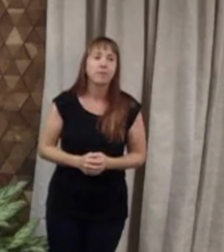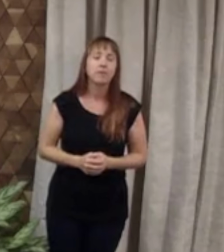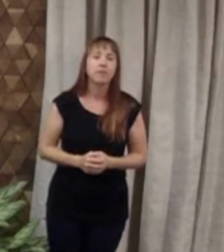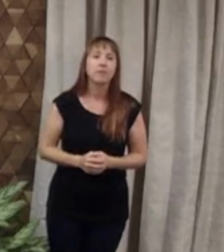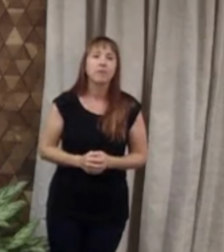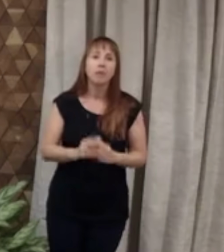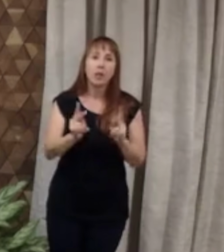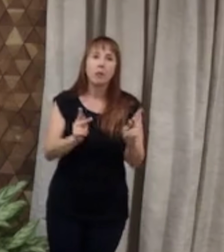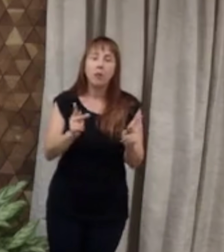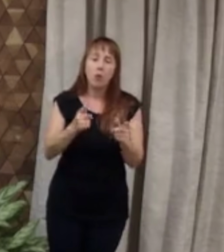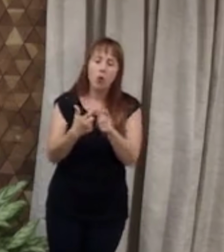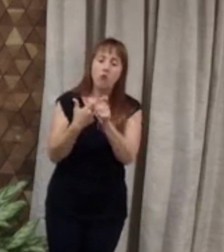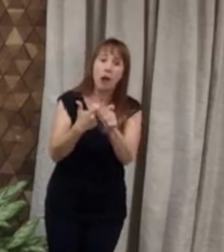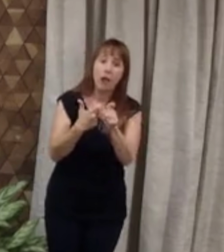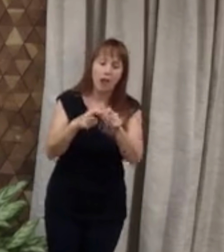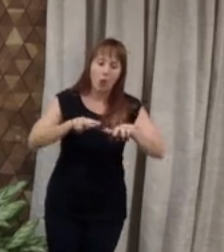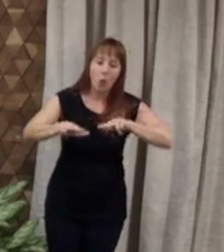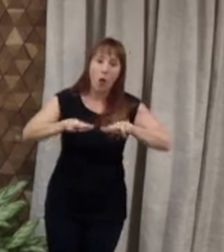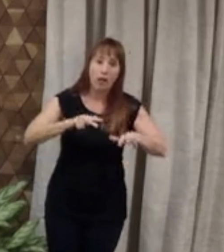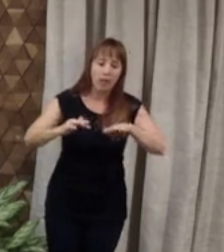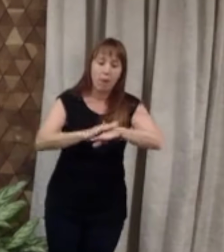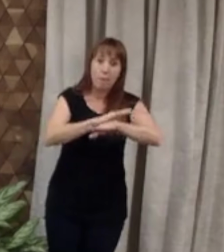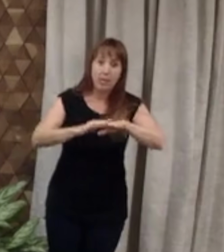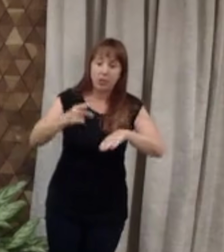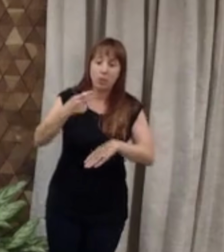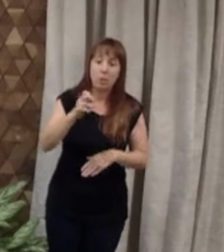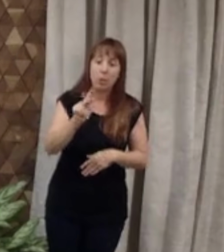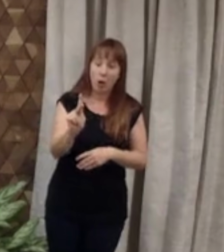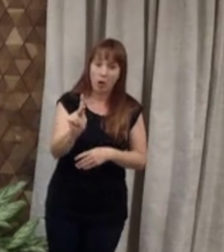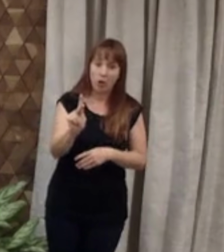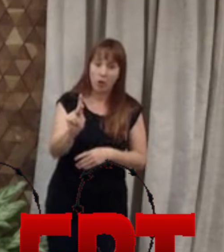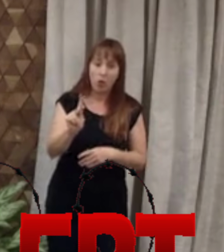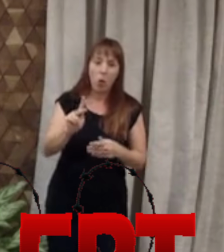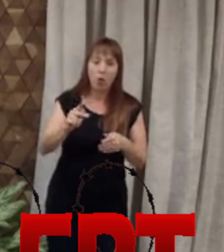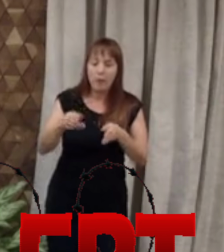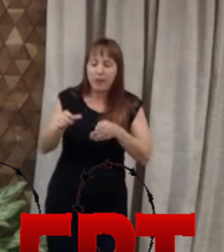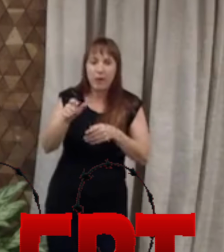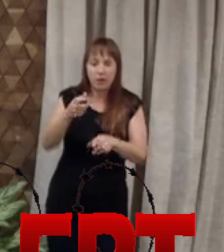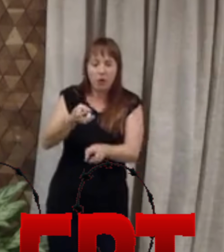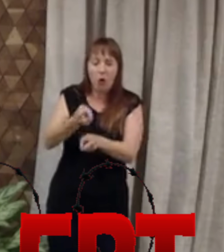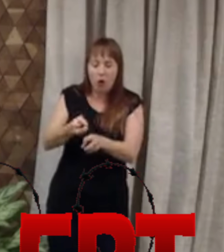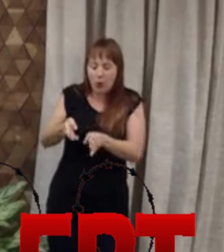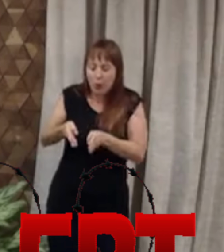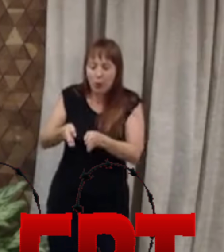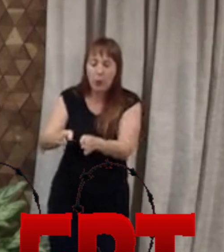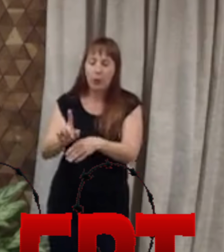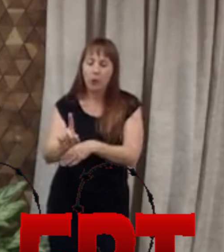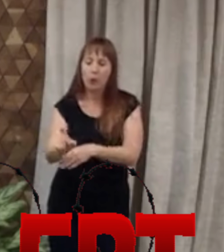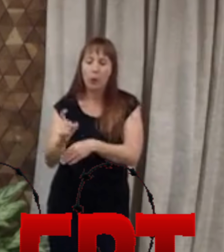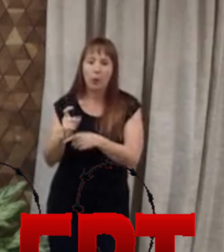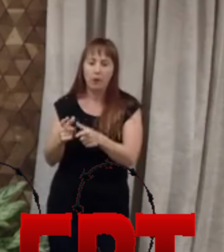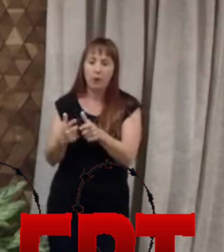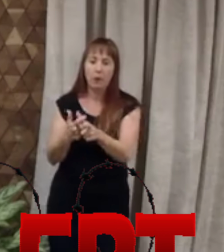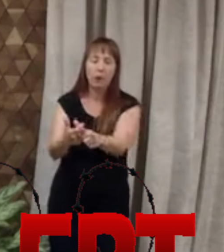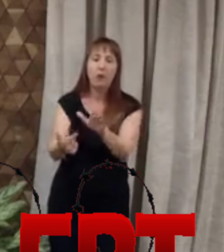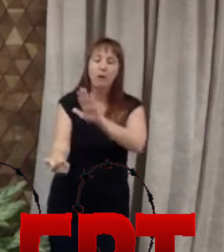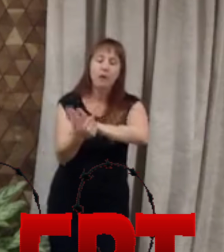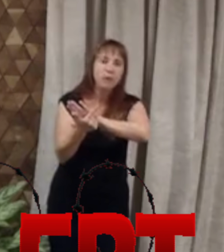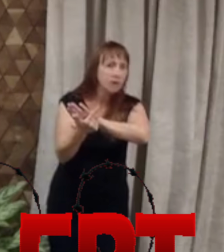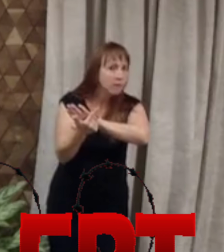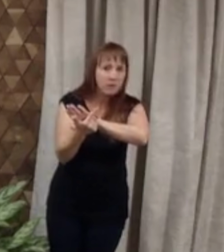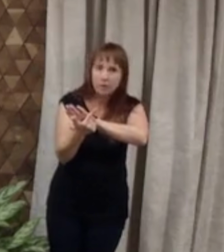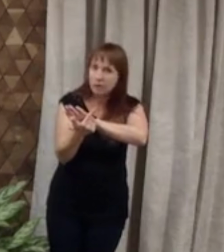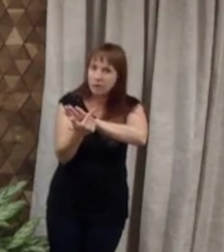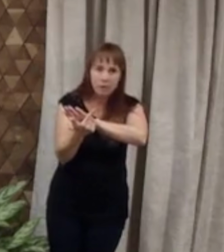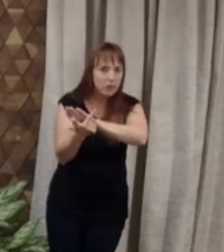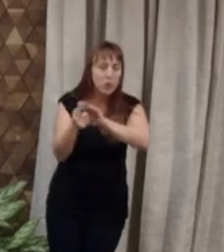folks who are out there running and walking on the beach park or on the sidewalks, that is not allowed. The only